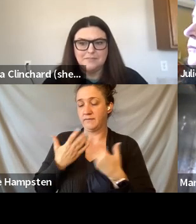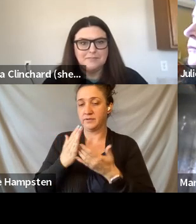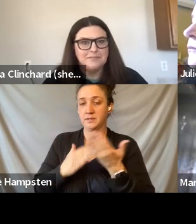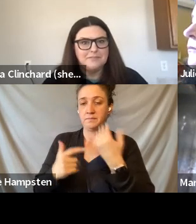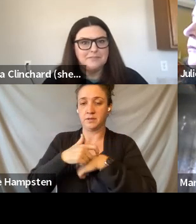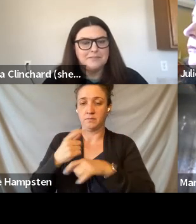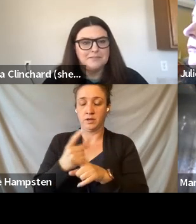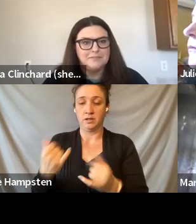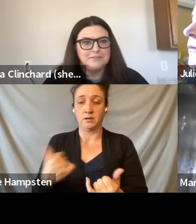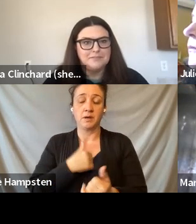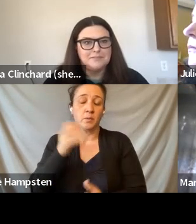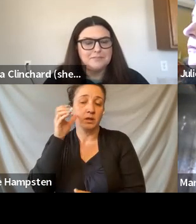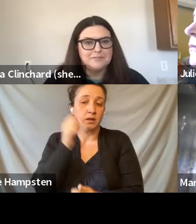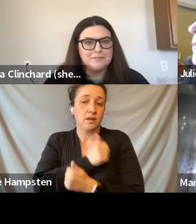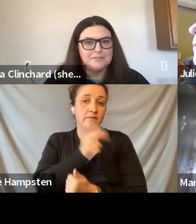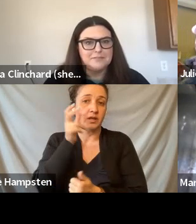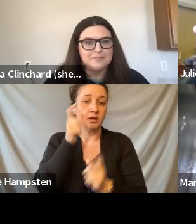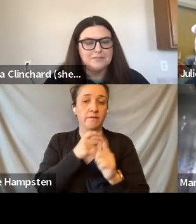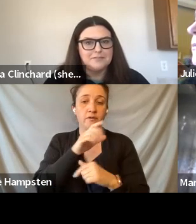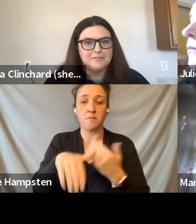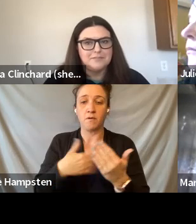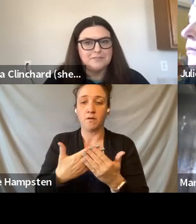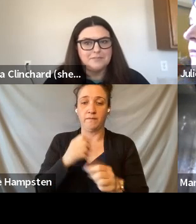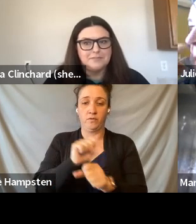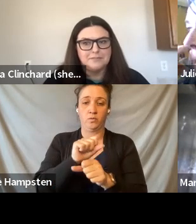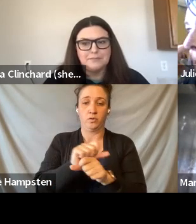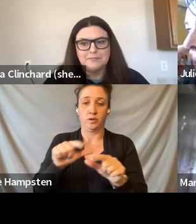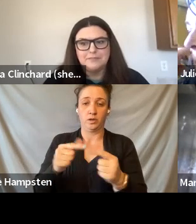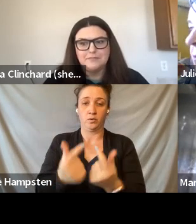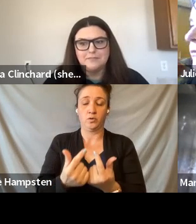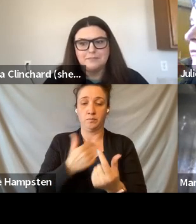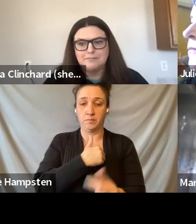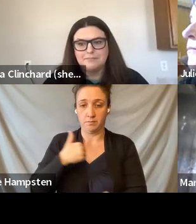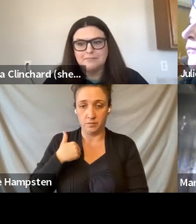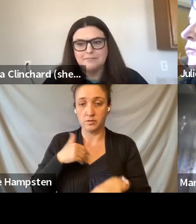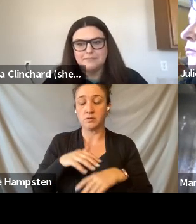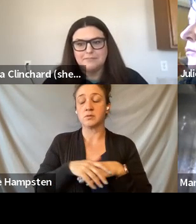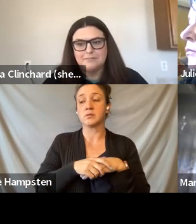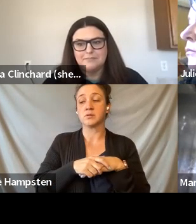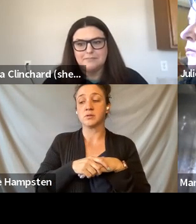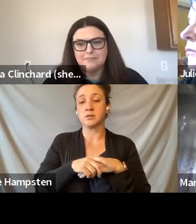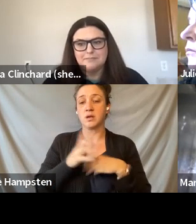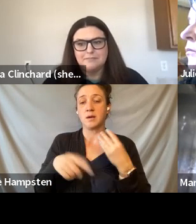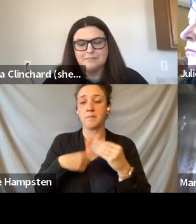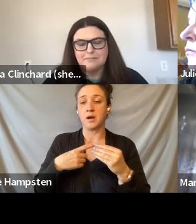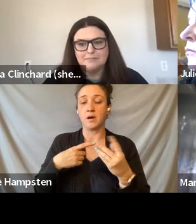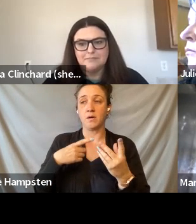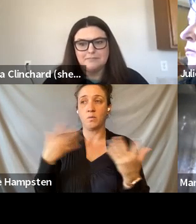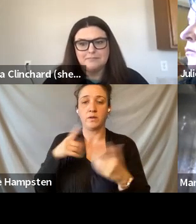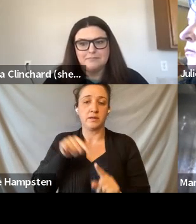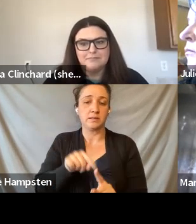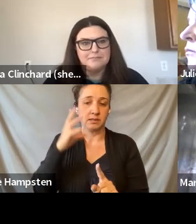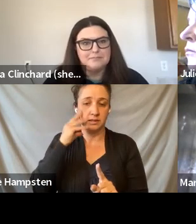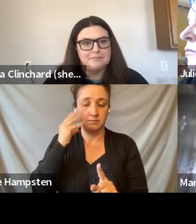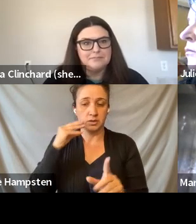love to hear from all of the working group members about what this experience gave you,